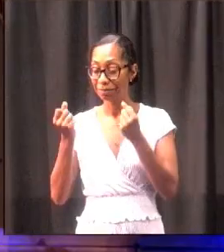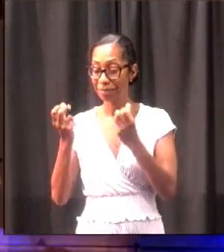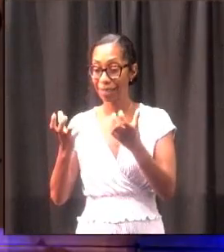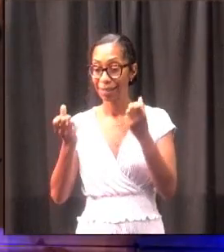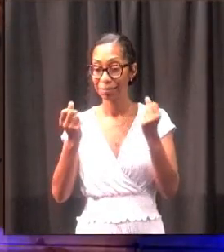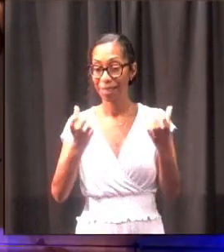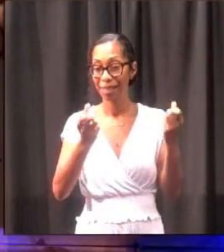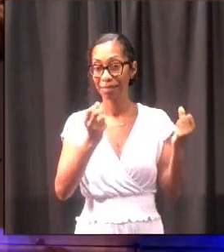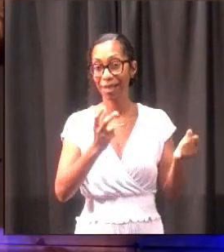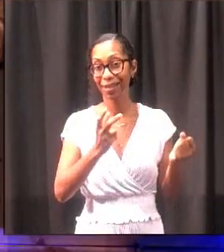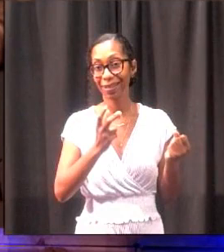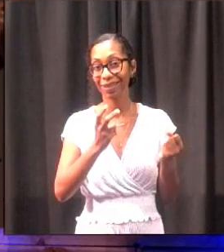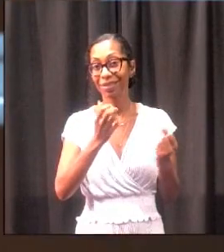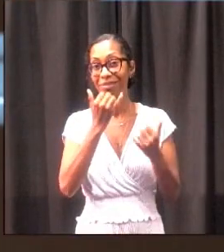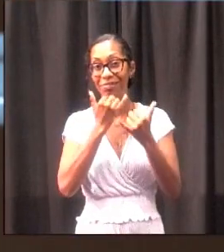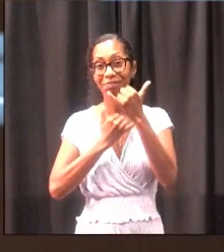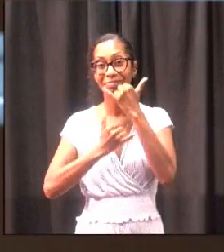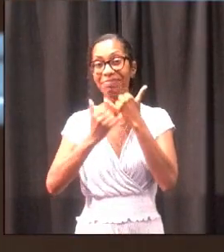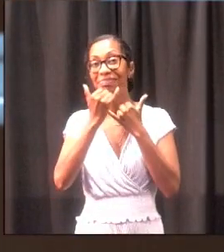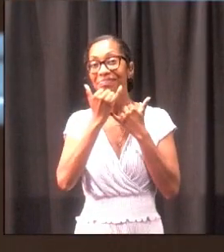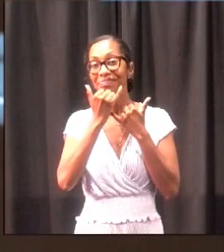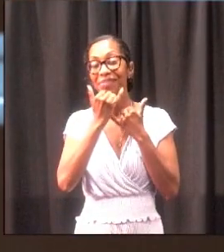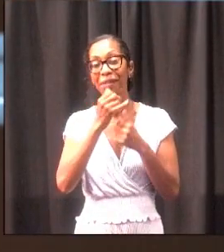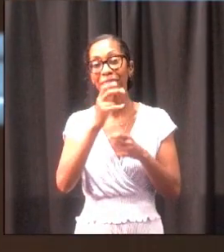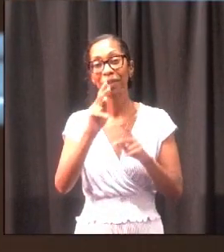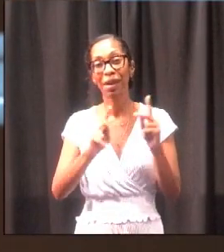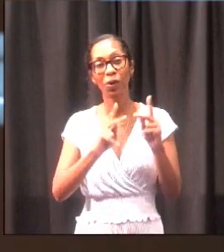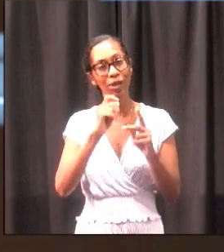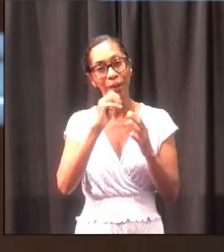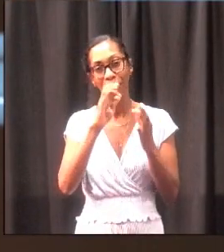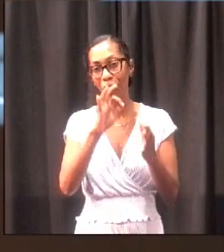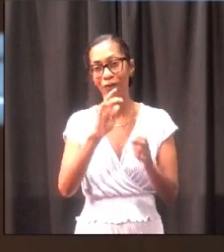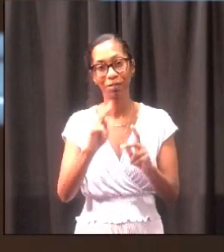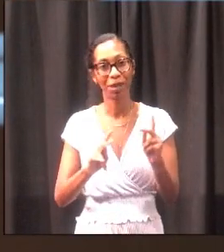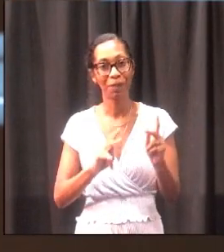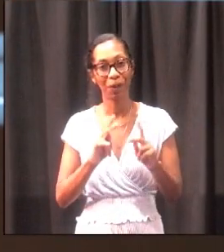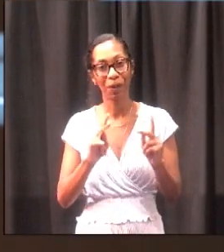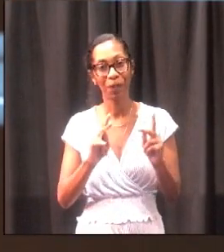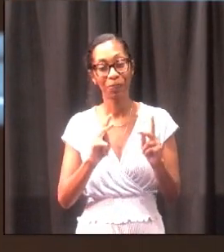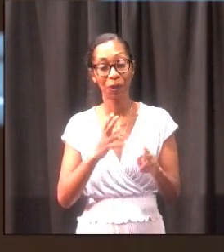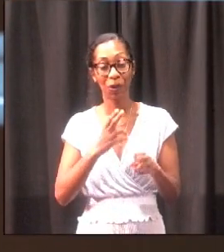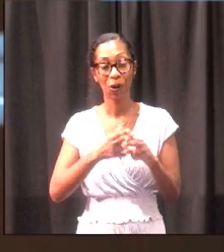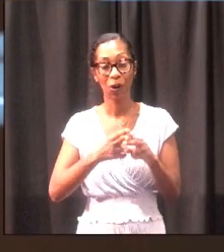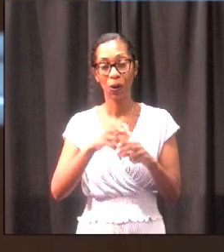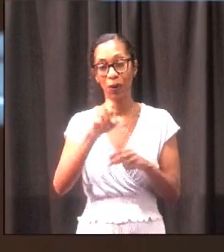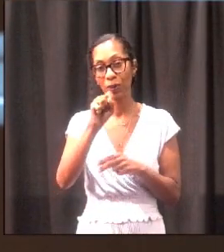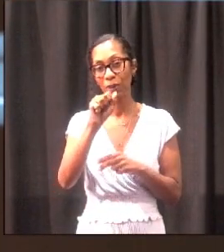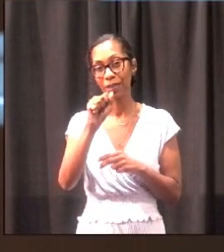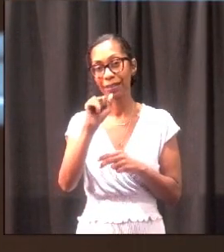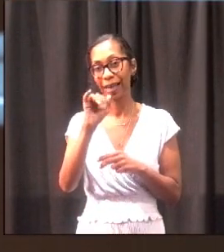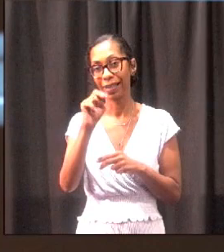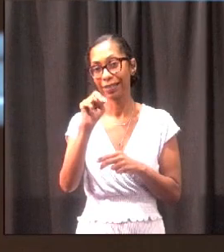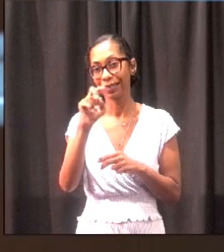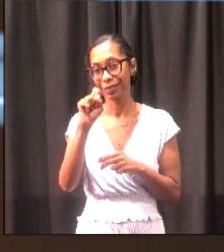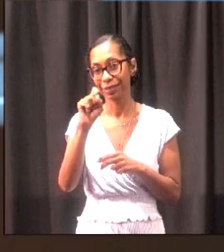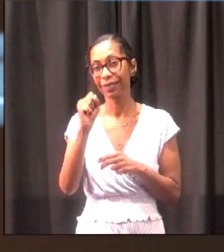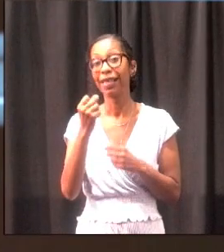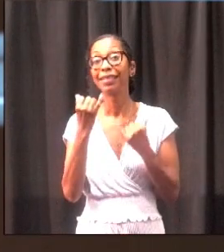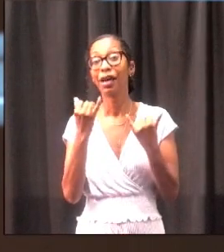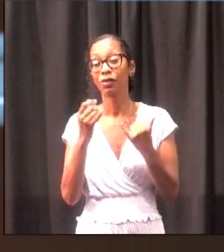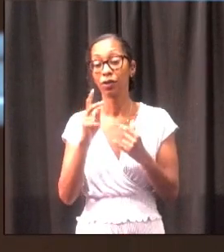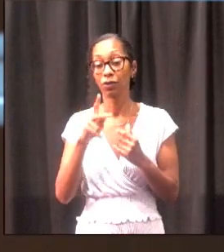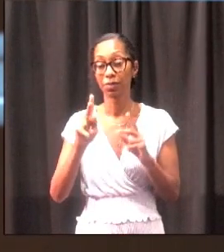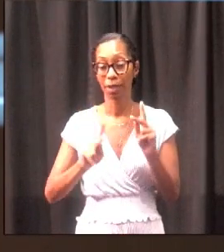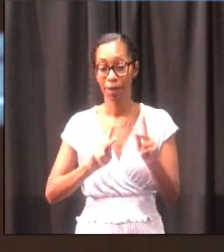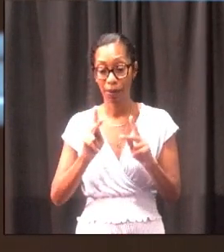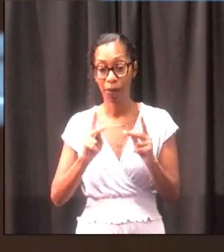of imperfect people who God calls saints. And these are men and women who have been sanctified, set apart